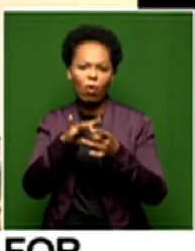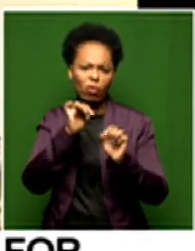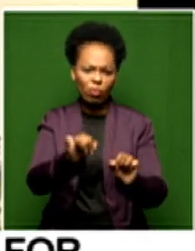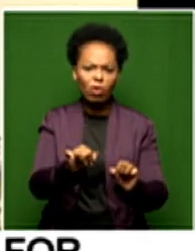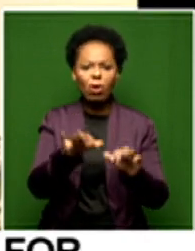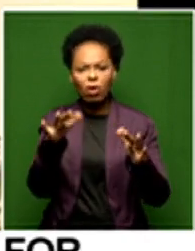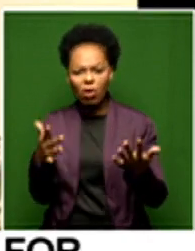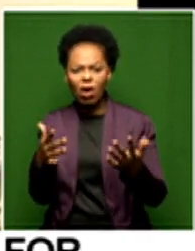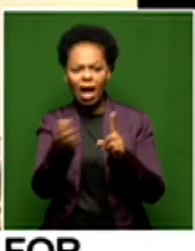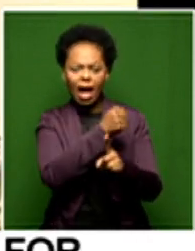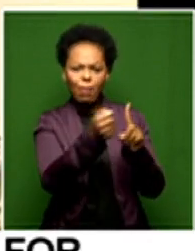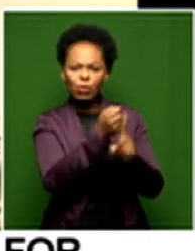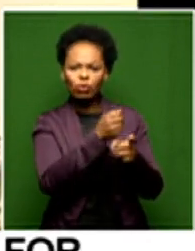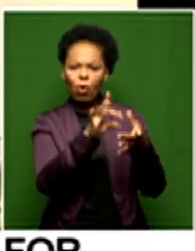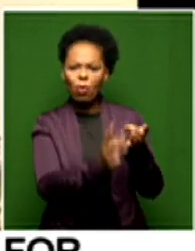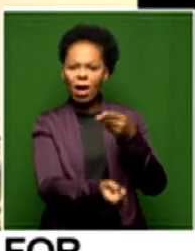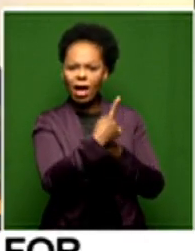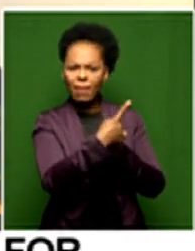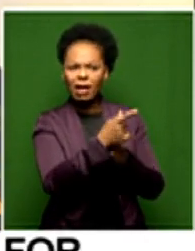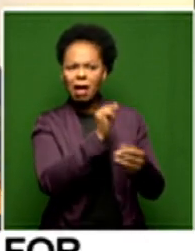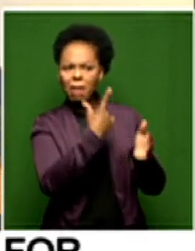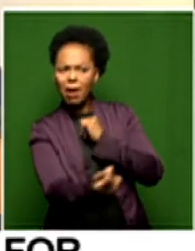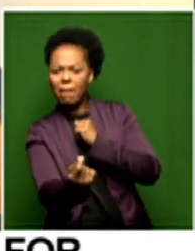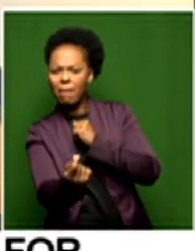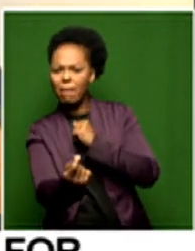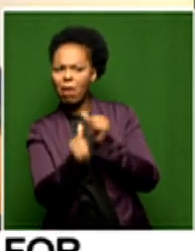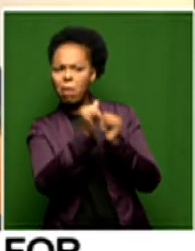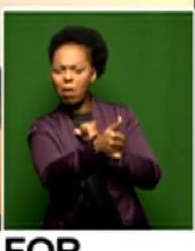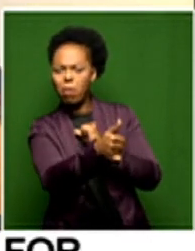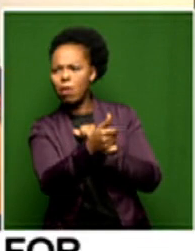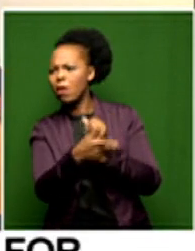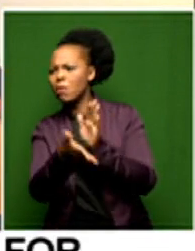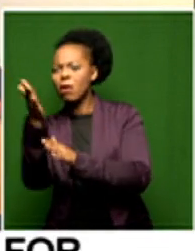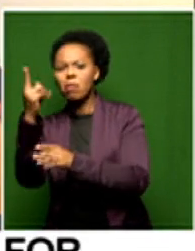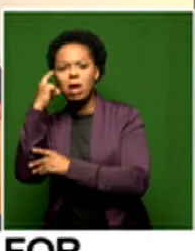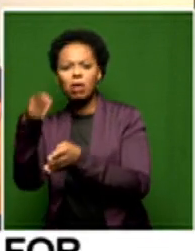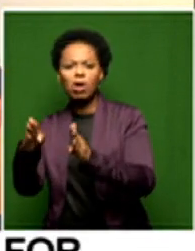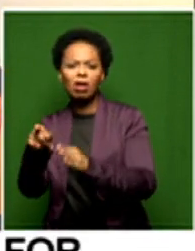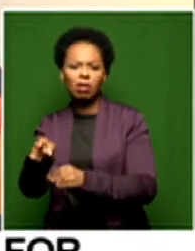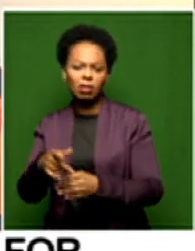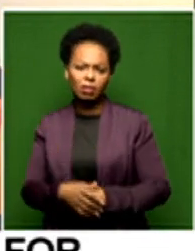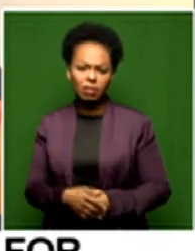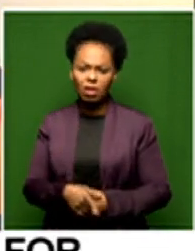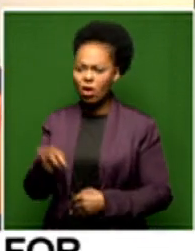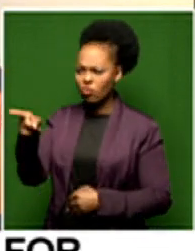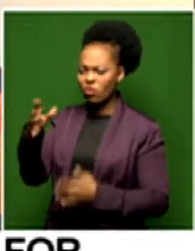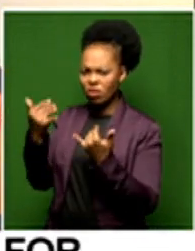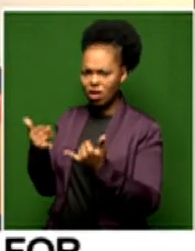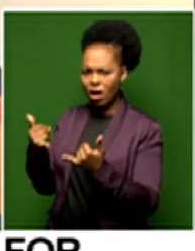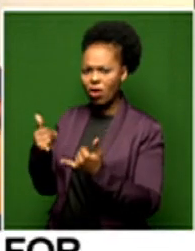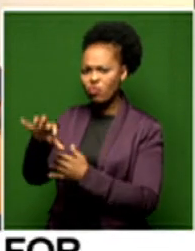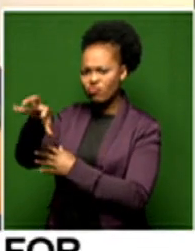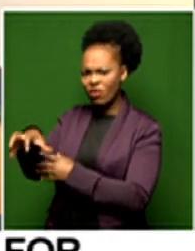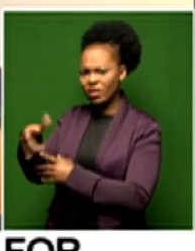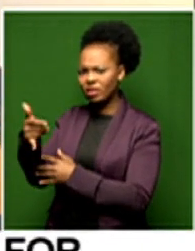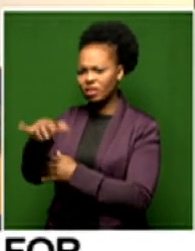actually run away. Are you aiming to take this initiative to the other towns across the province?